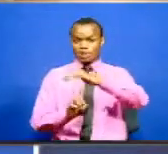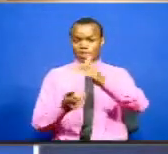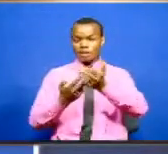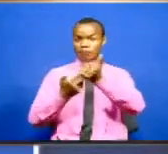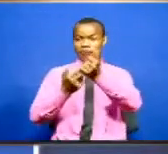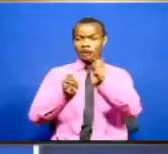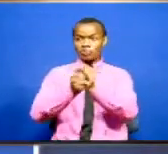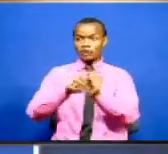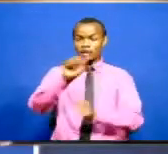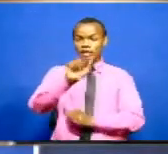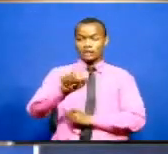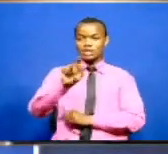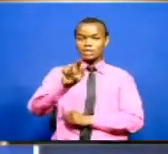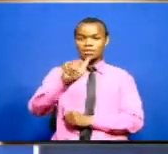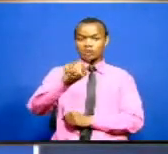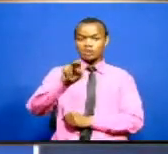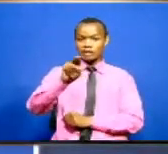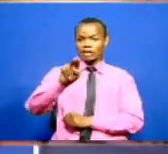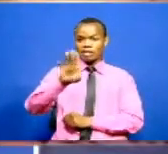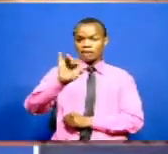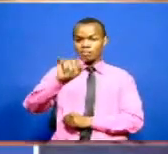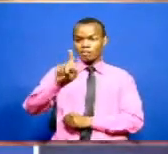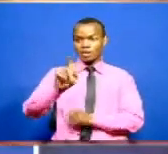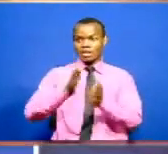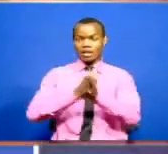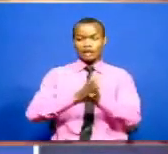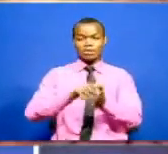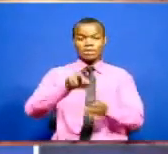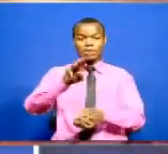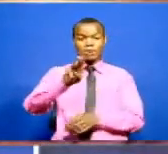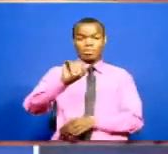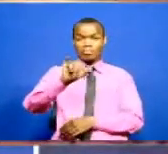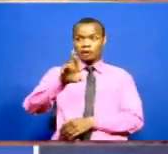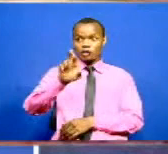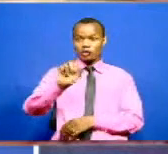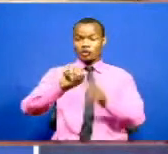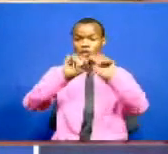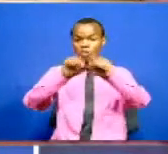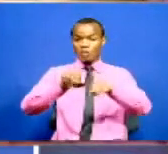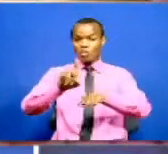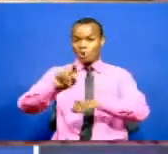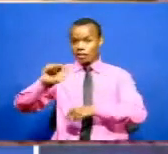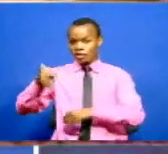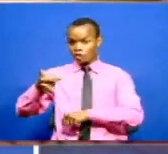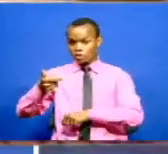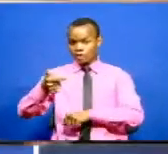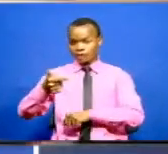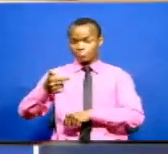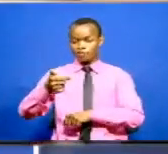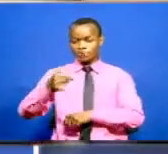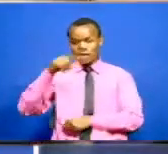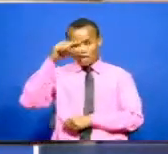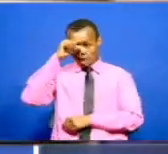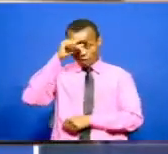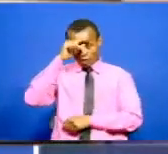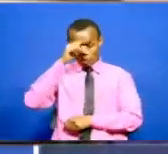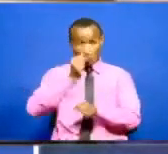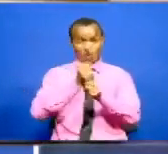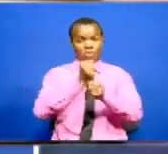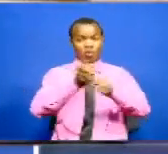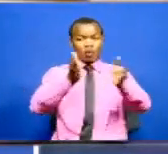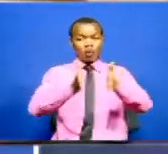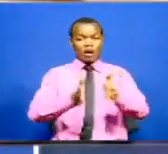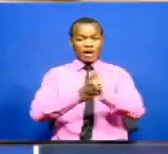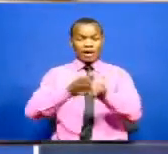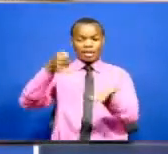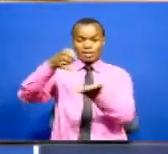Kenya Foundation and Microsoft Kenya, will see a total of 1,000 government employees upskilled and seconded to the